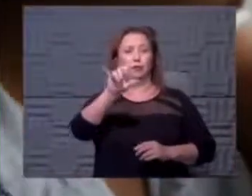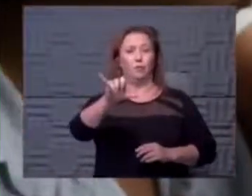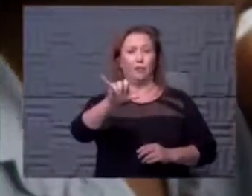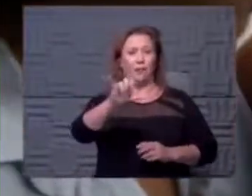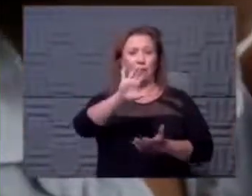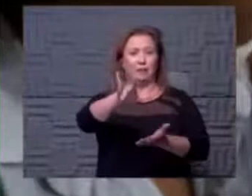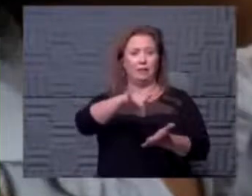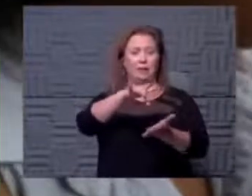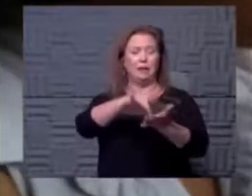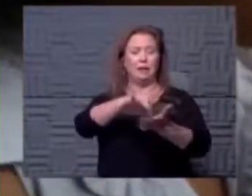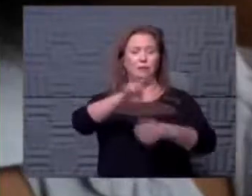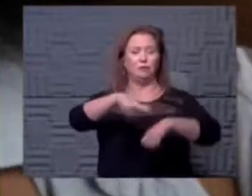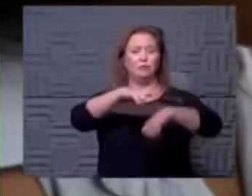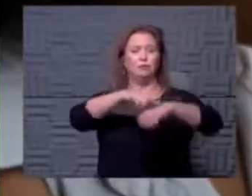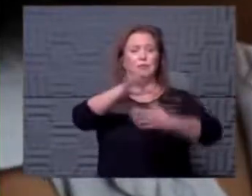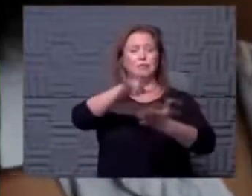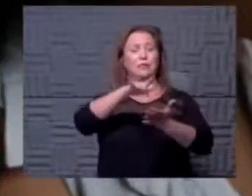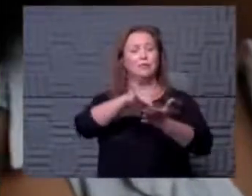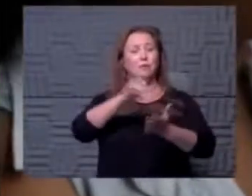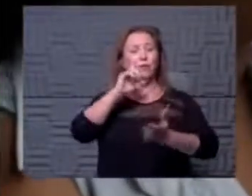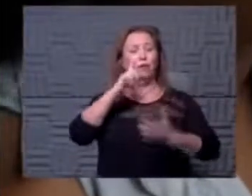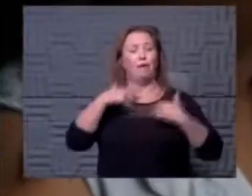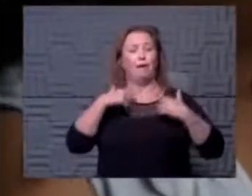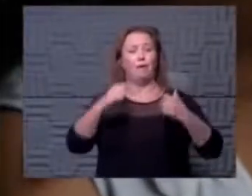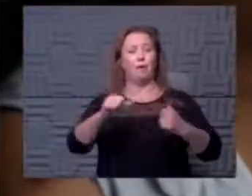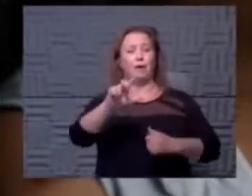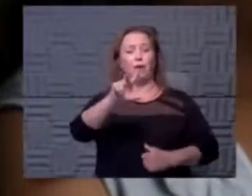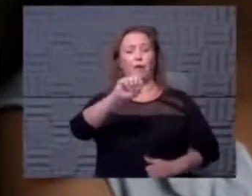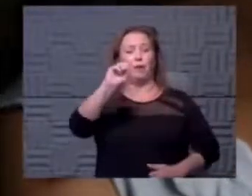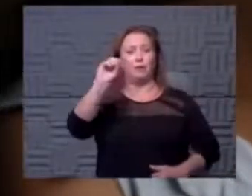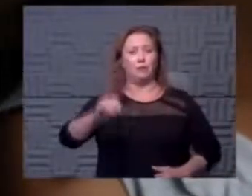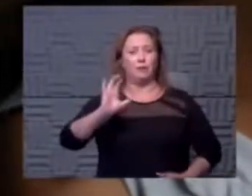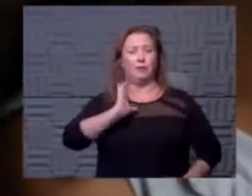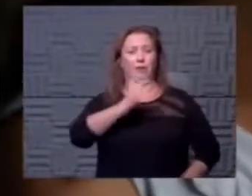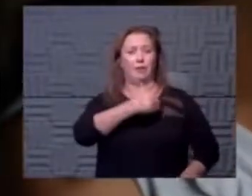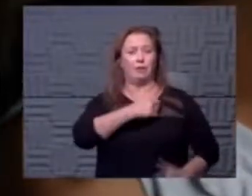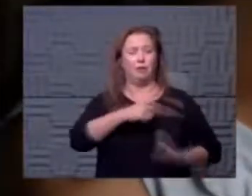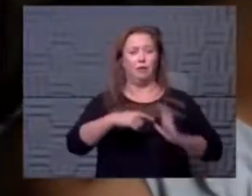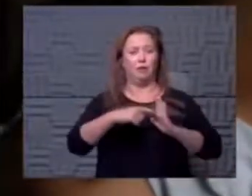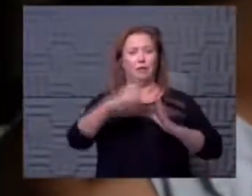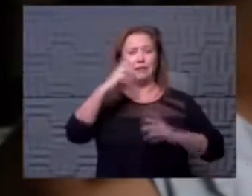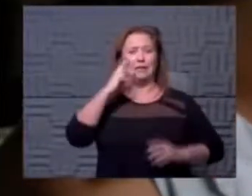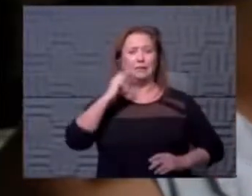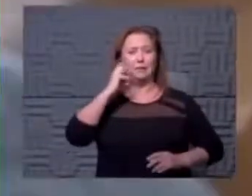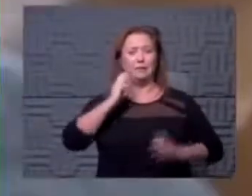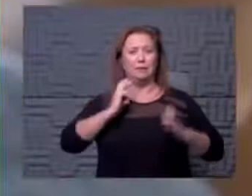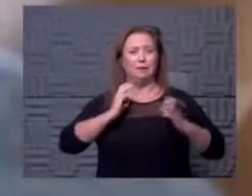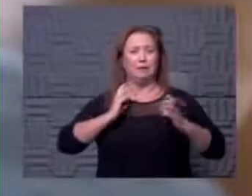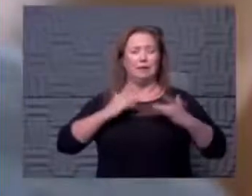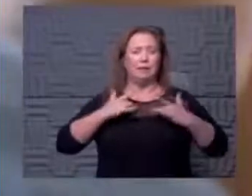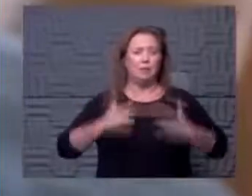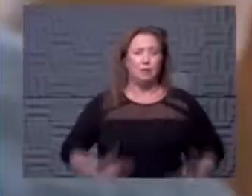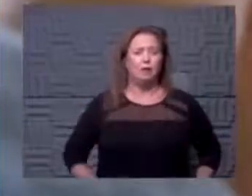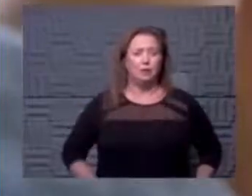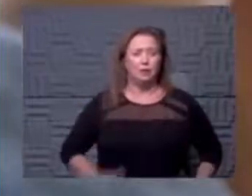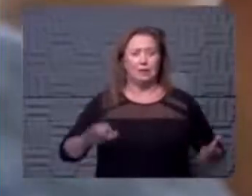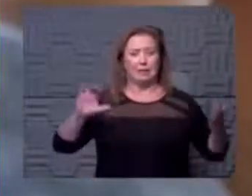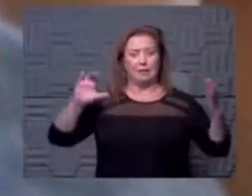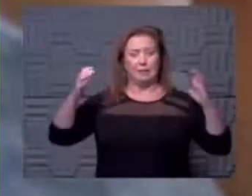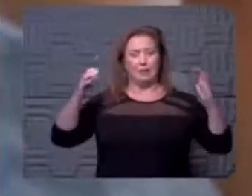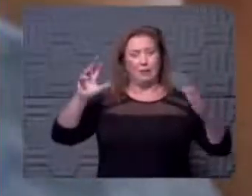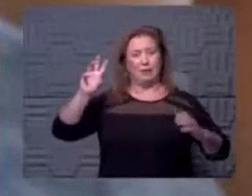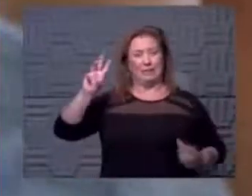National Center for Health Statistics shows that nearly 30% of us are experiencing symptoms of clinical depression, and that compares